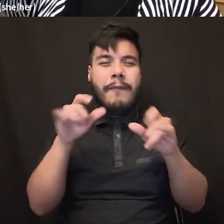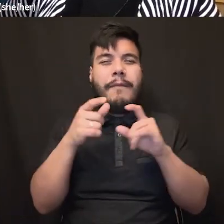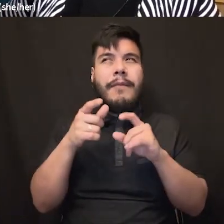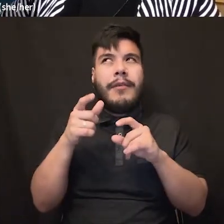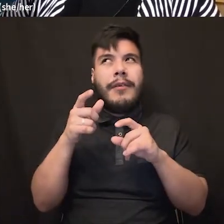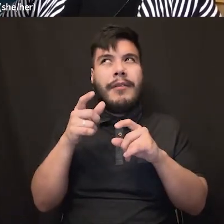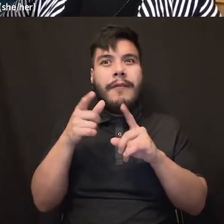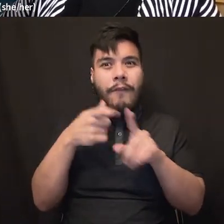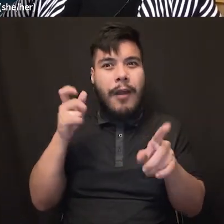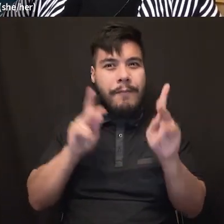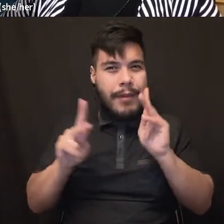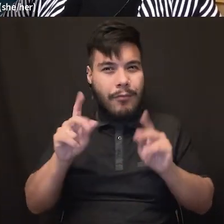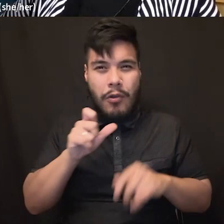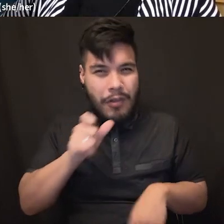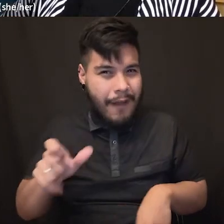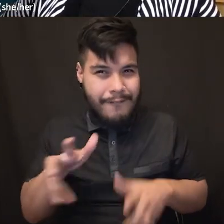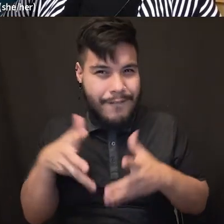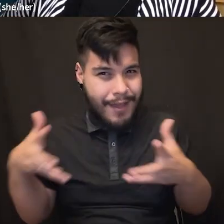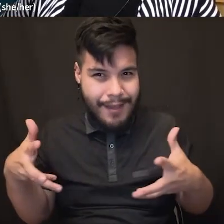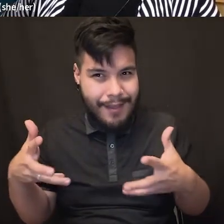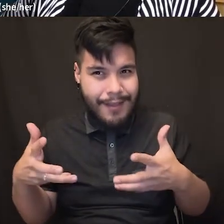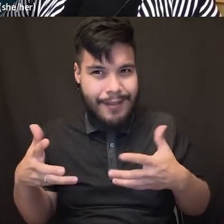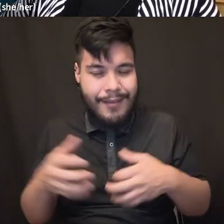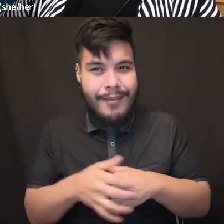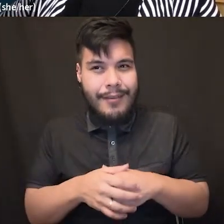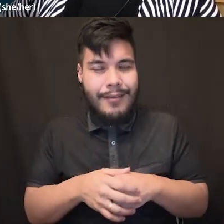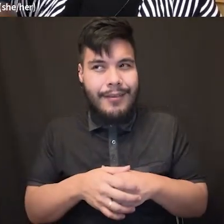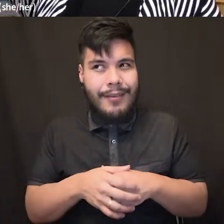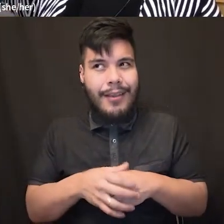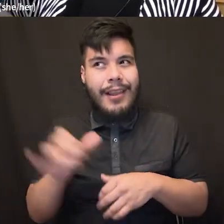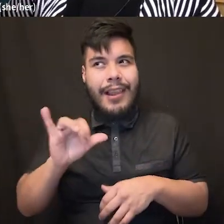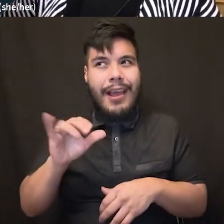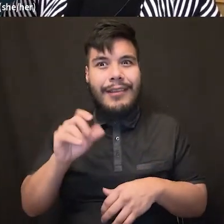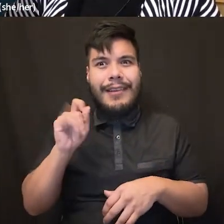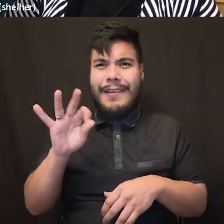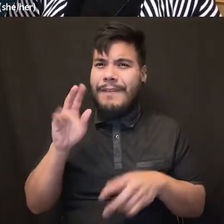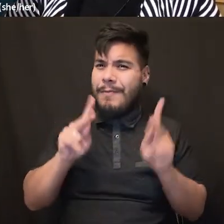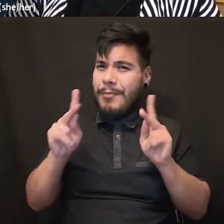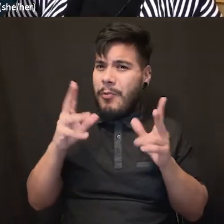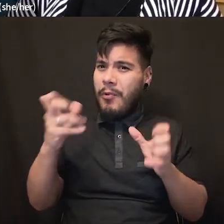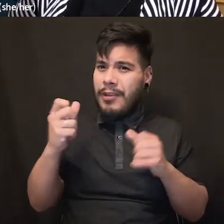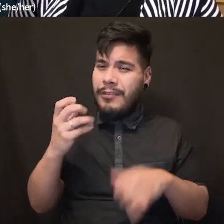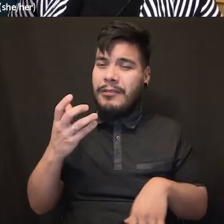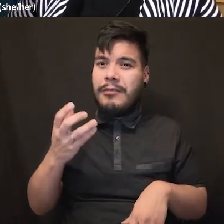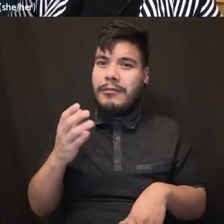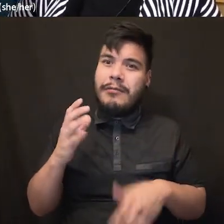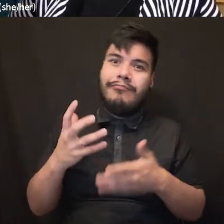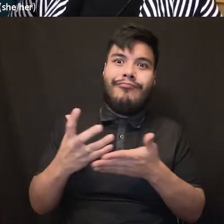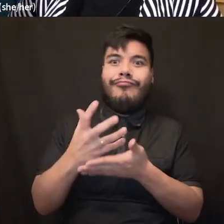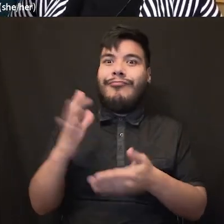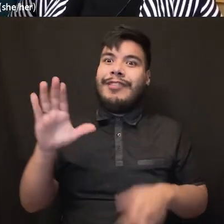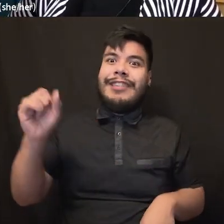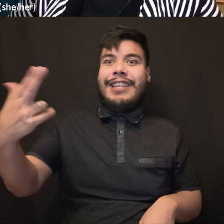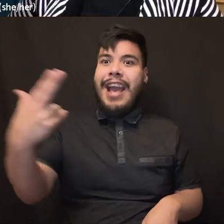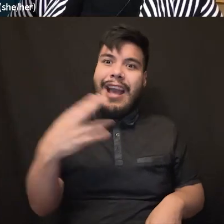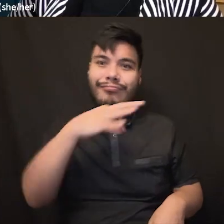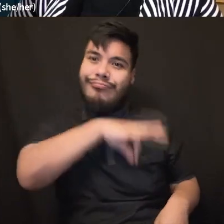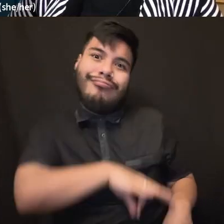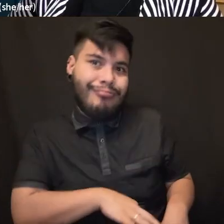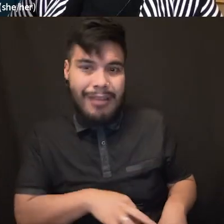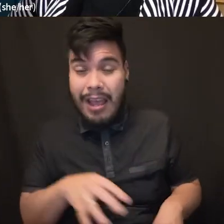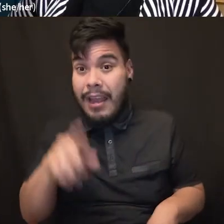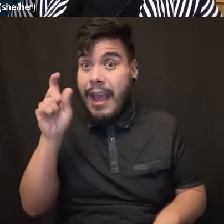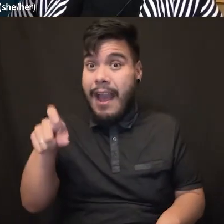so like, I'm almost like, if somebody wants to cash in on it and like make some money, like, and they need to, then